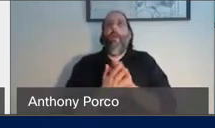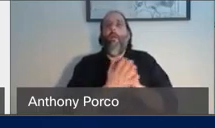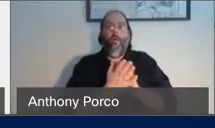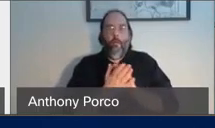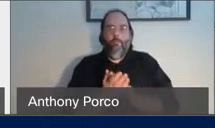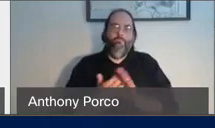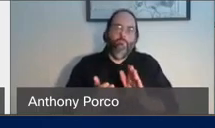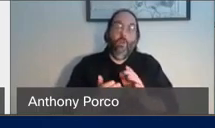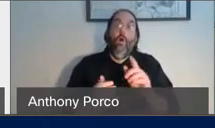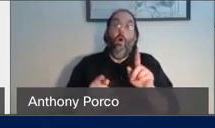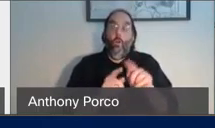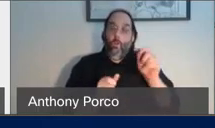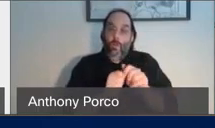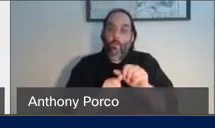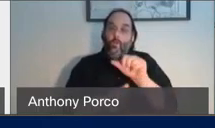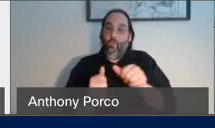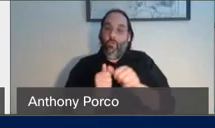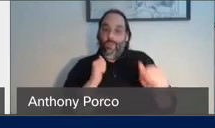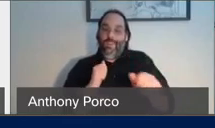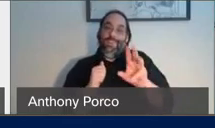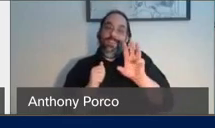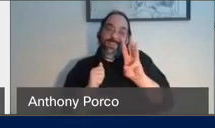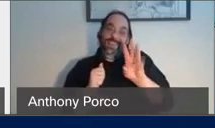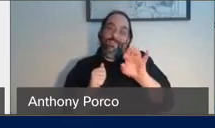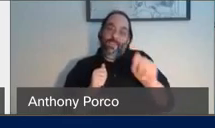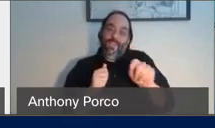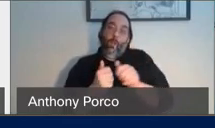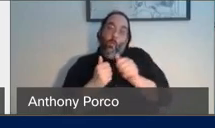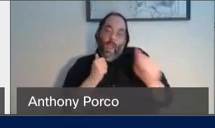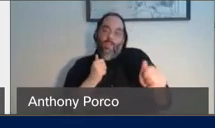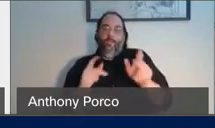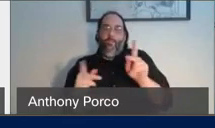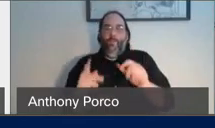distance. That means staying 6 feet away from anyone that you don't live with.